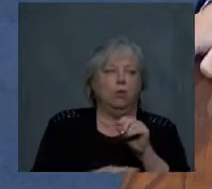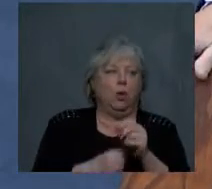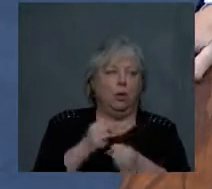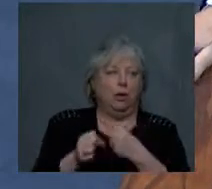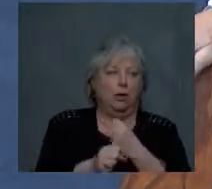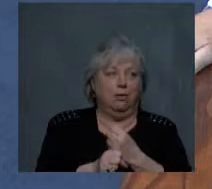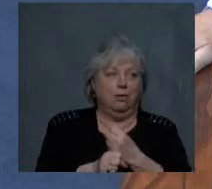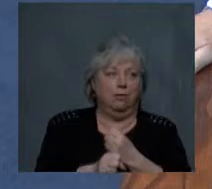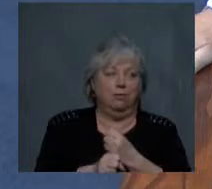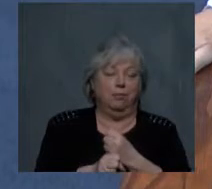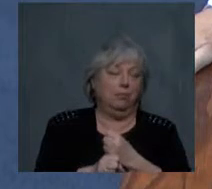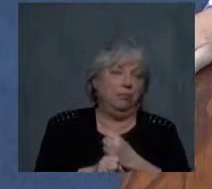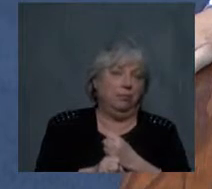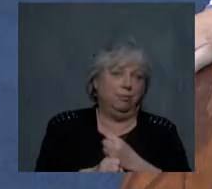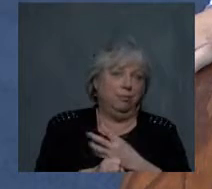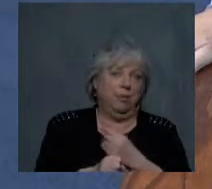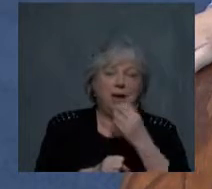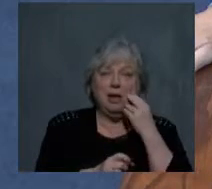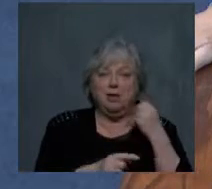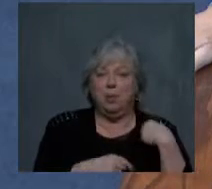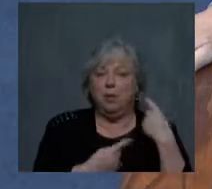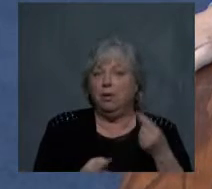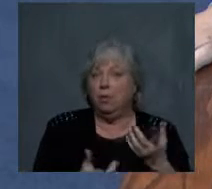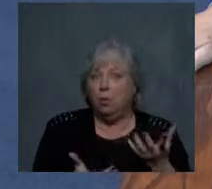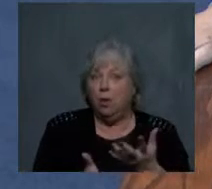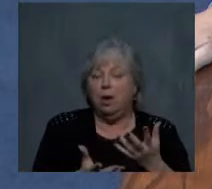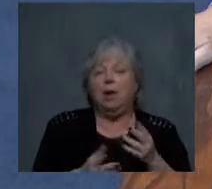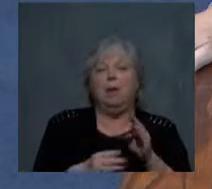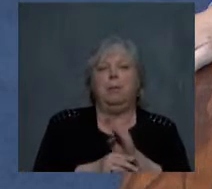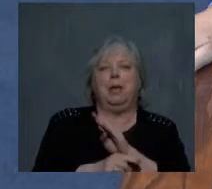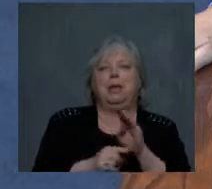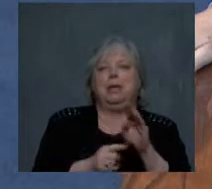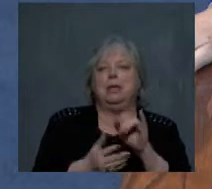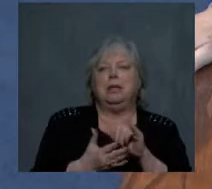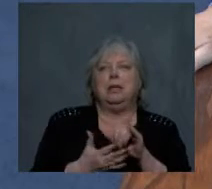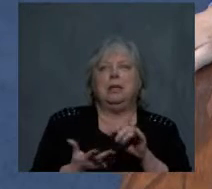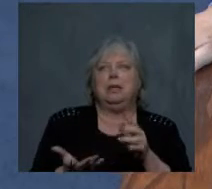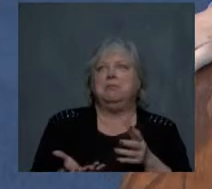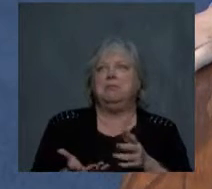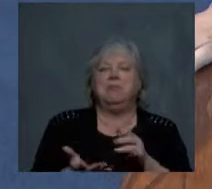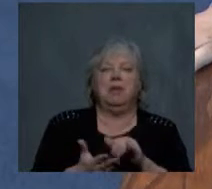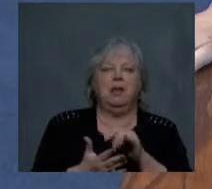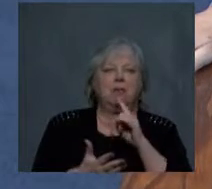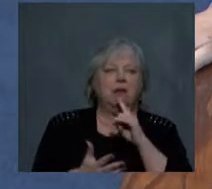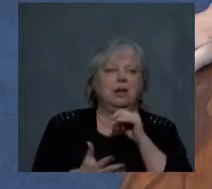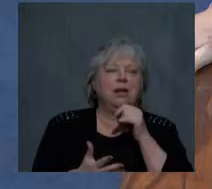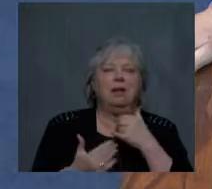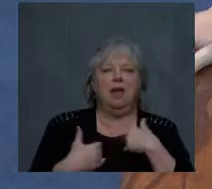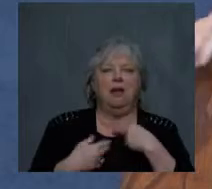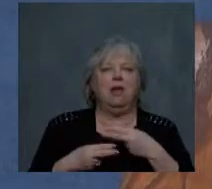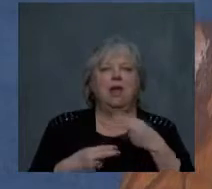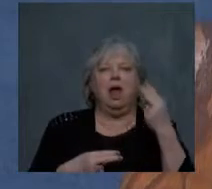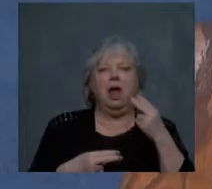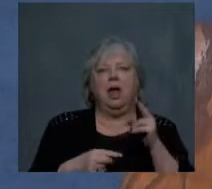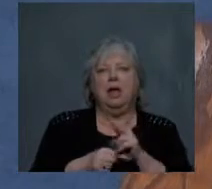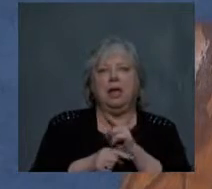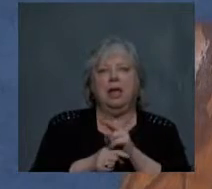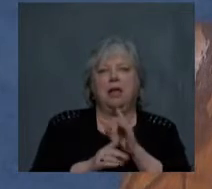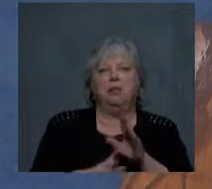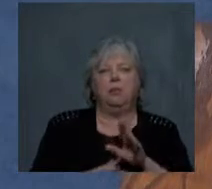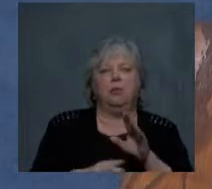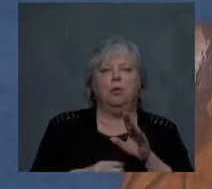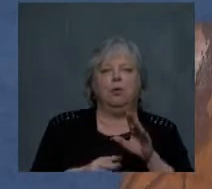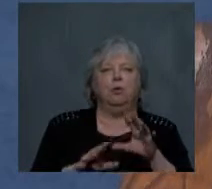And the experience has been a business that really doesn't have a high customer base. And so we